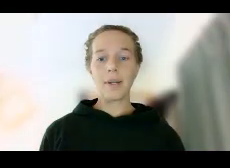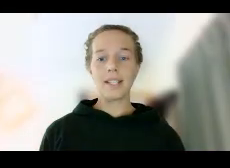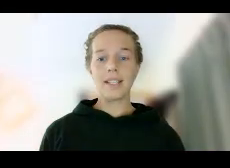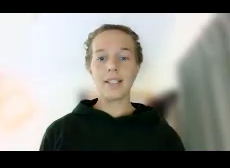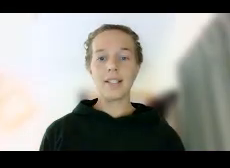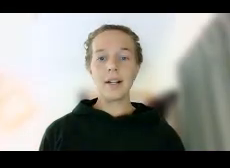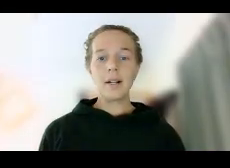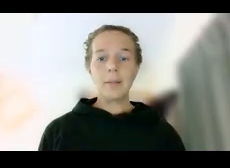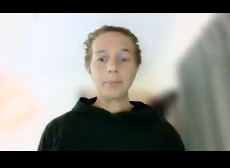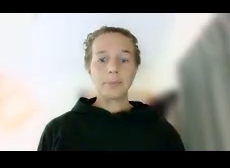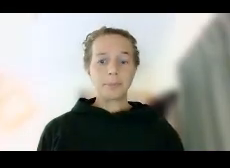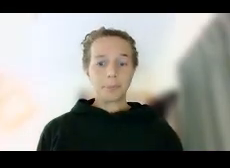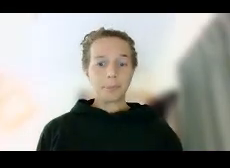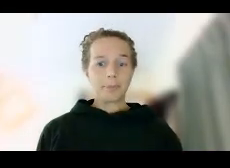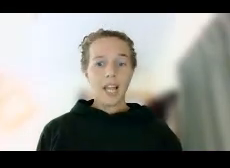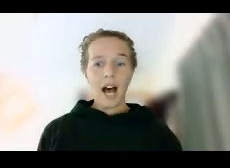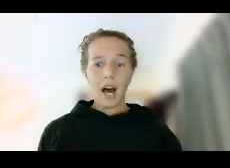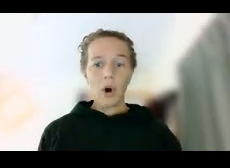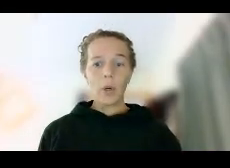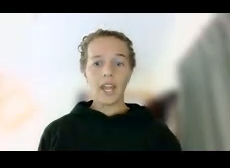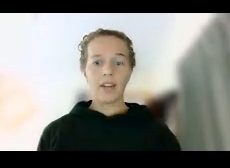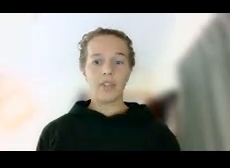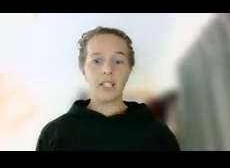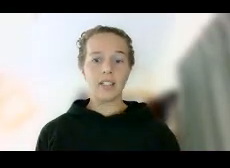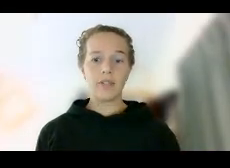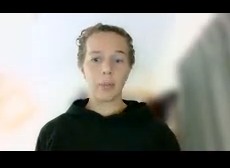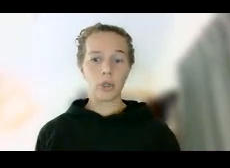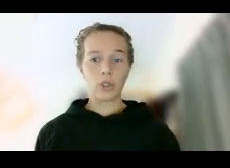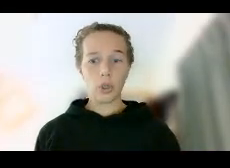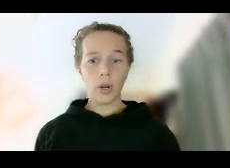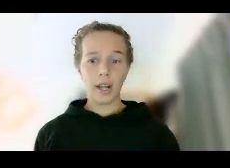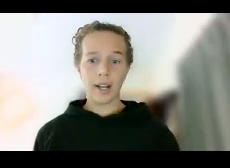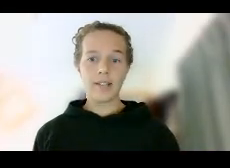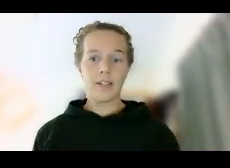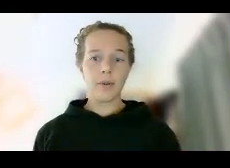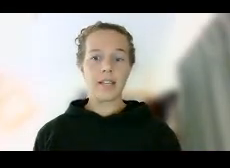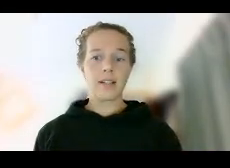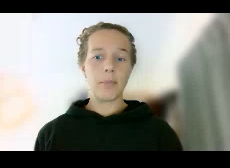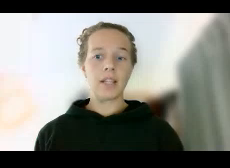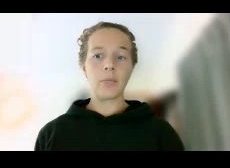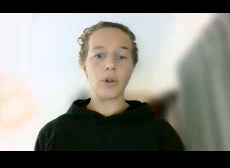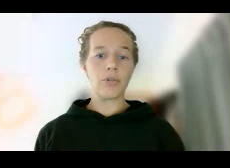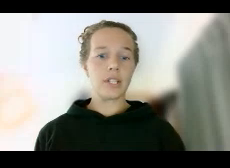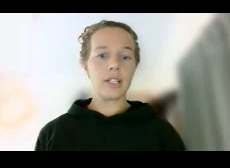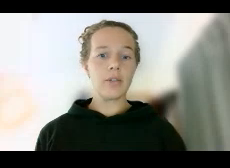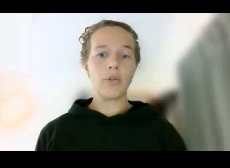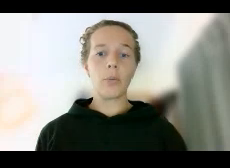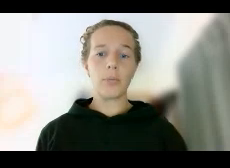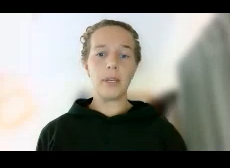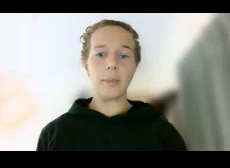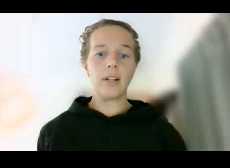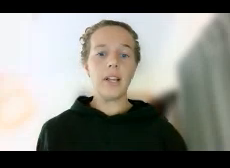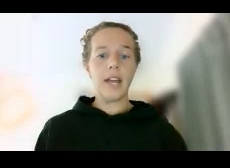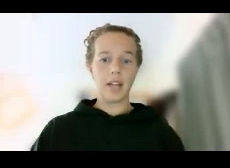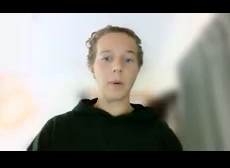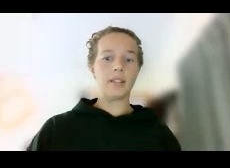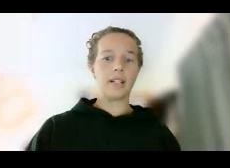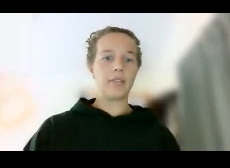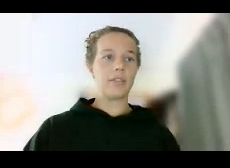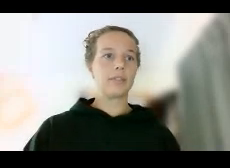eroding properties. How can we develop our shorelines in ways that make them more resilient for both